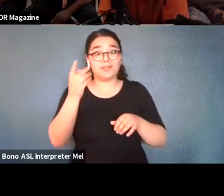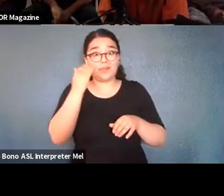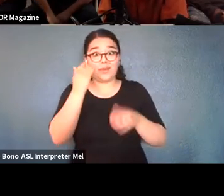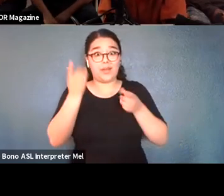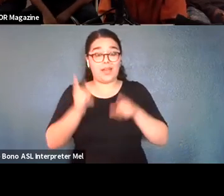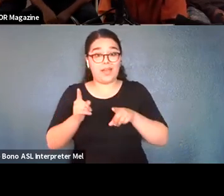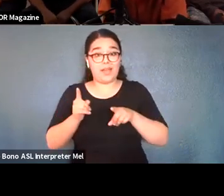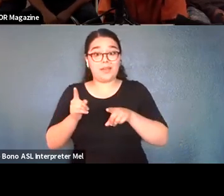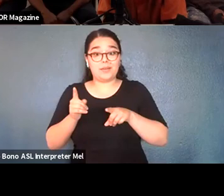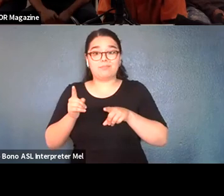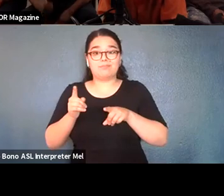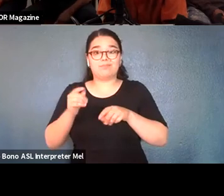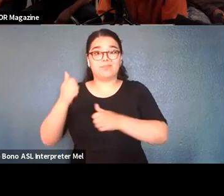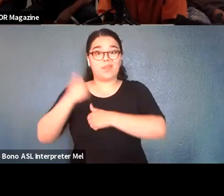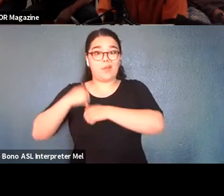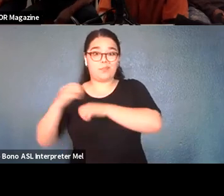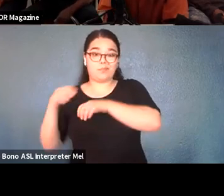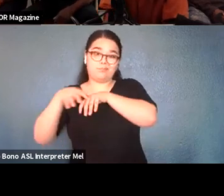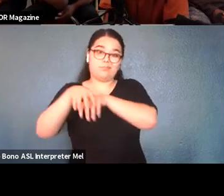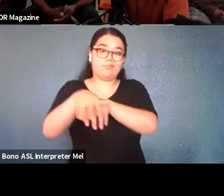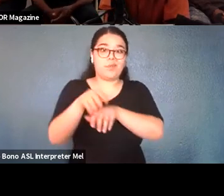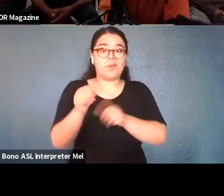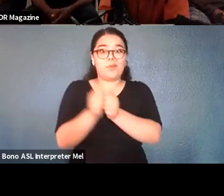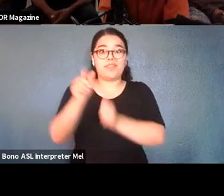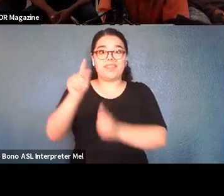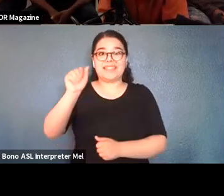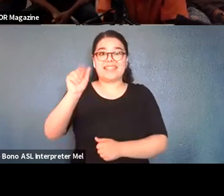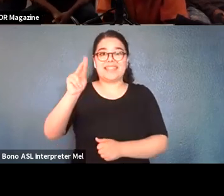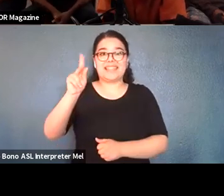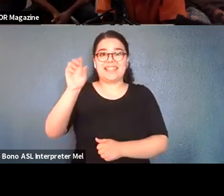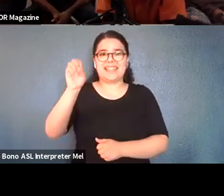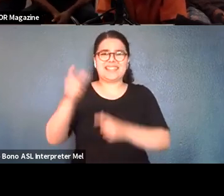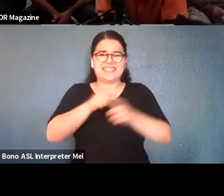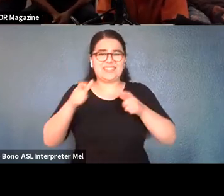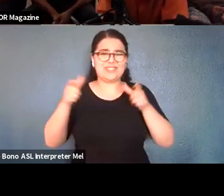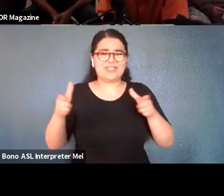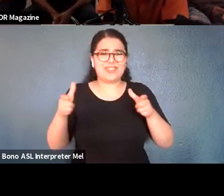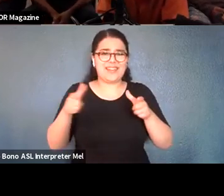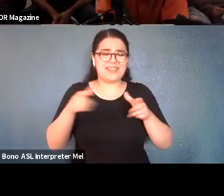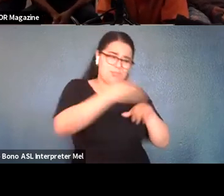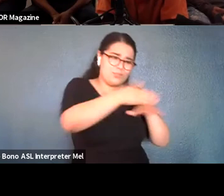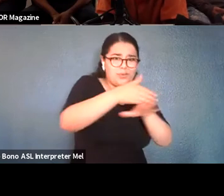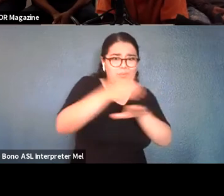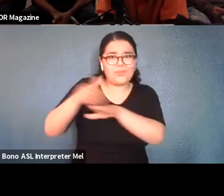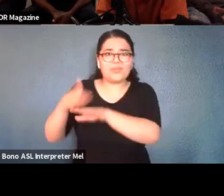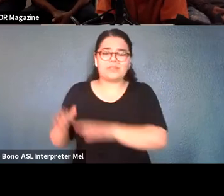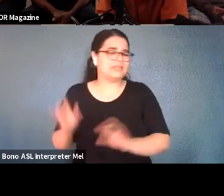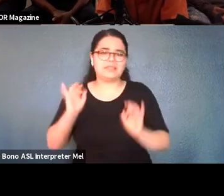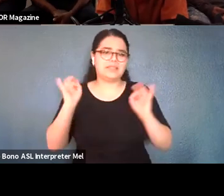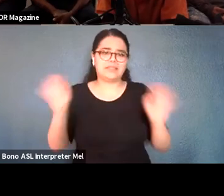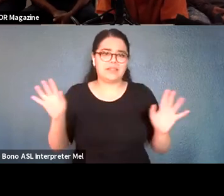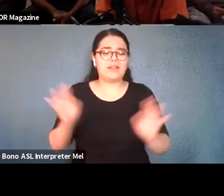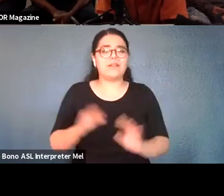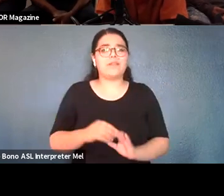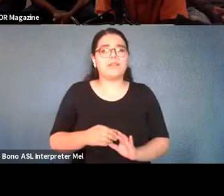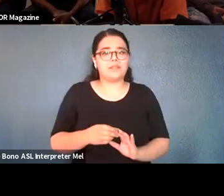Housing, some of you might have heard about, which is just one of many poor people-led movements down in occupied Khalifa